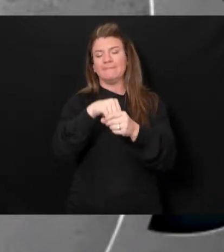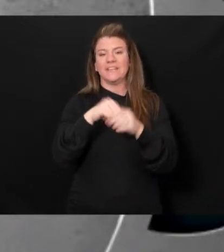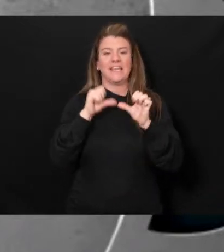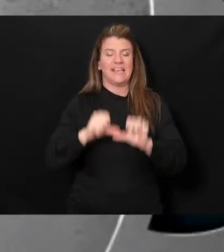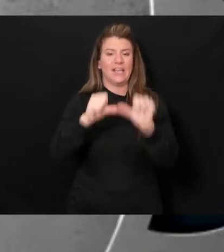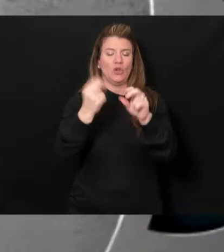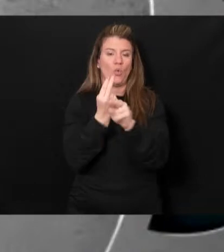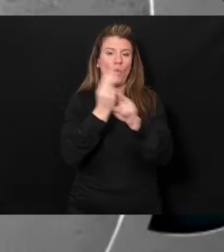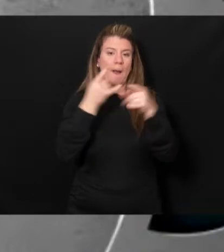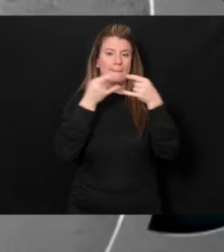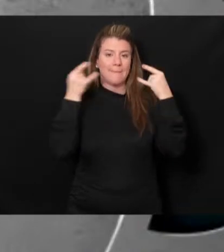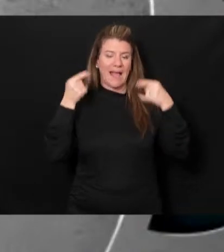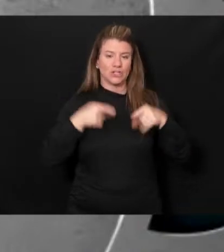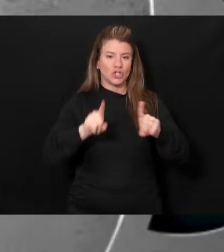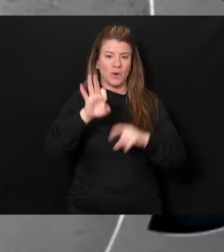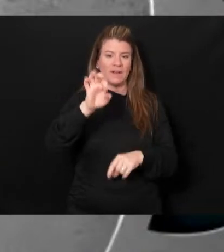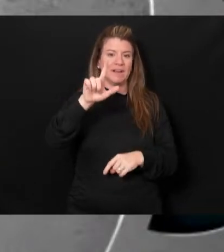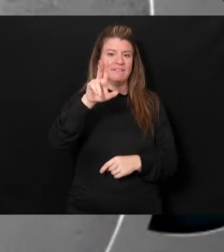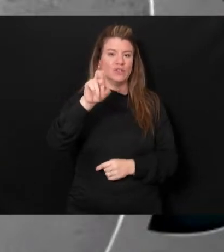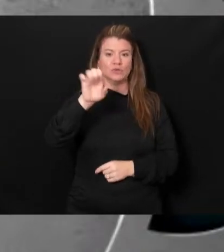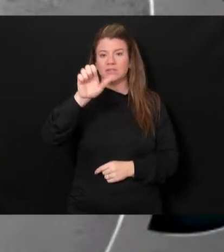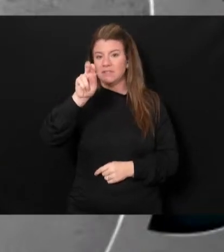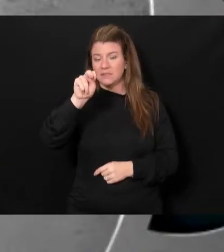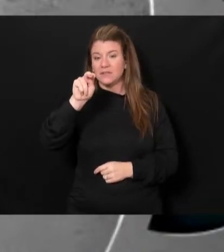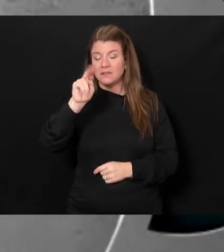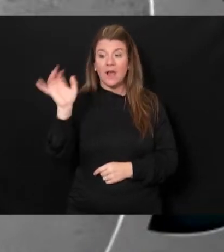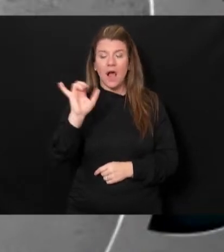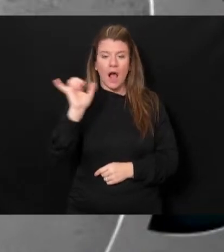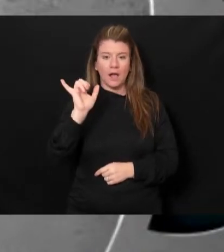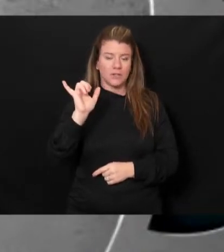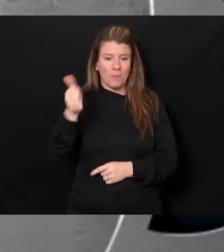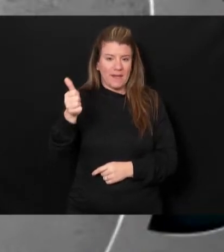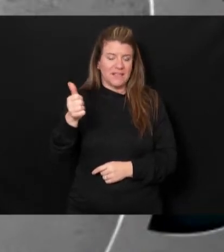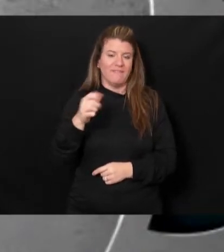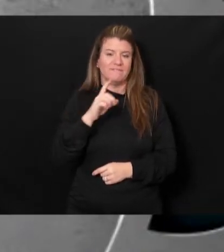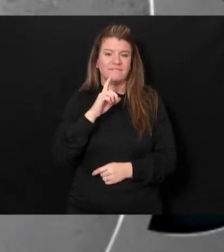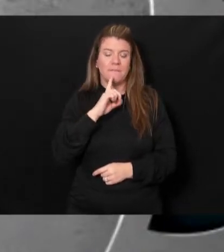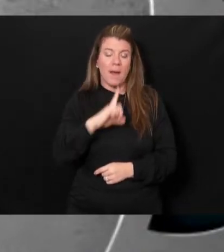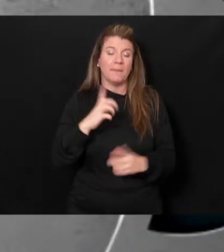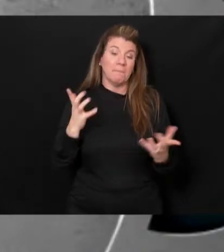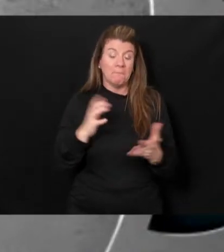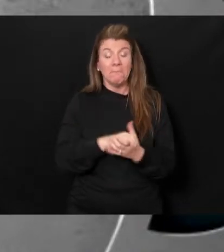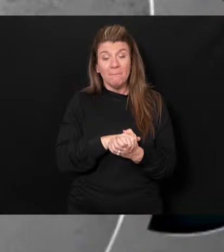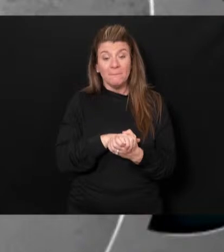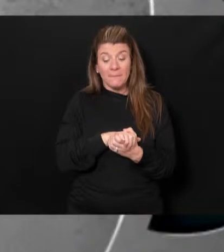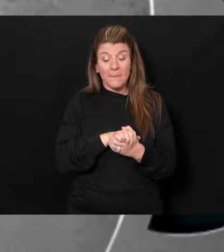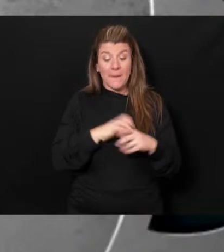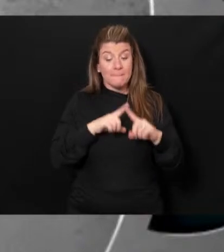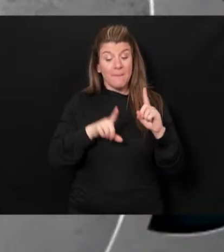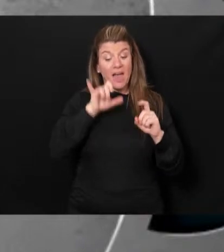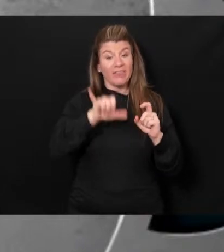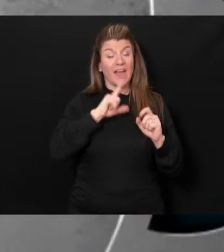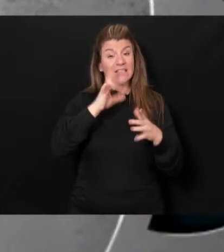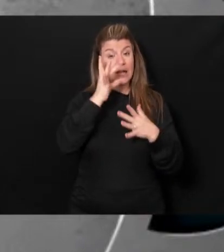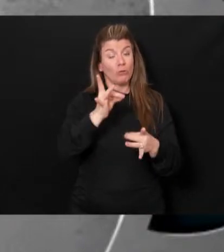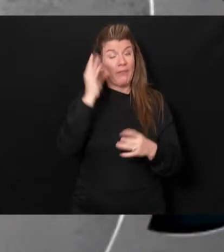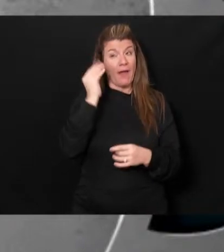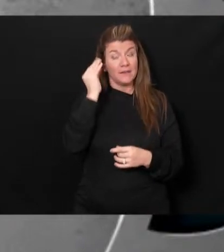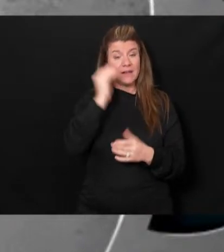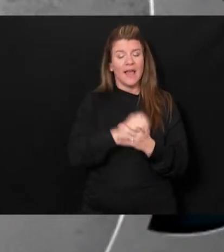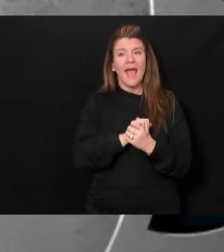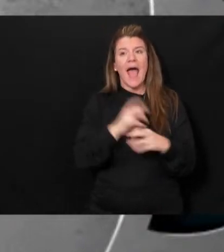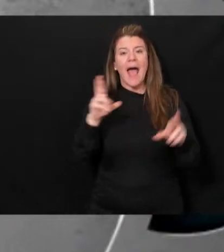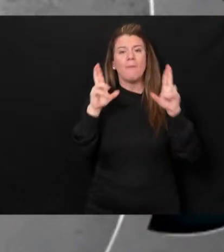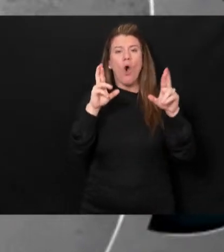wearing masks during flu season in and by itself, so to speak. But that is an interesting thought. I'm hoping